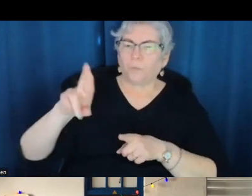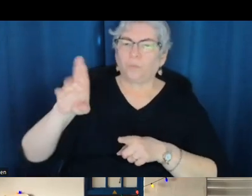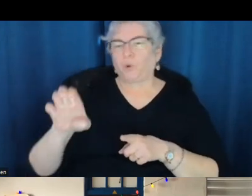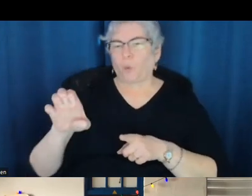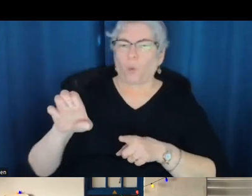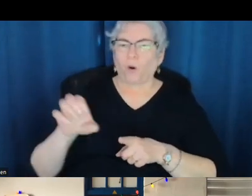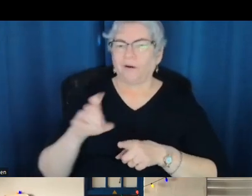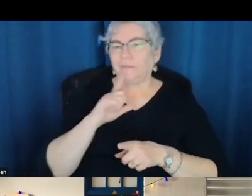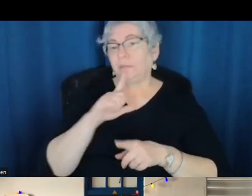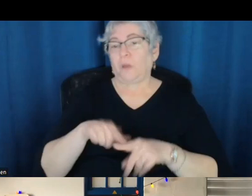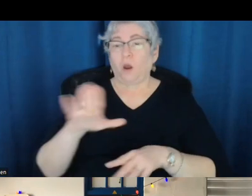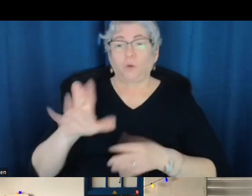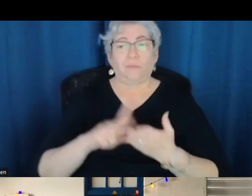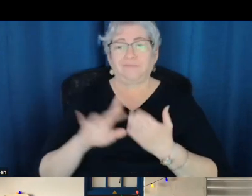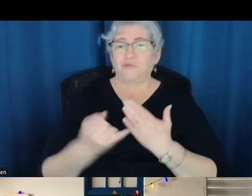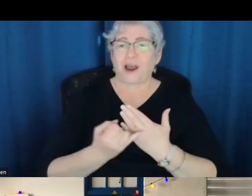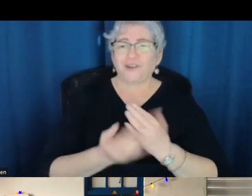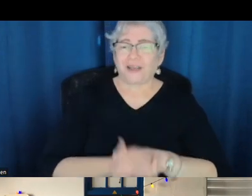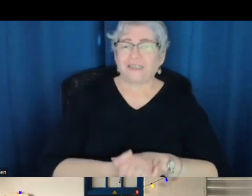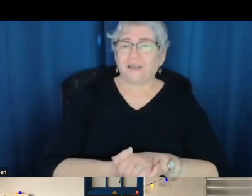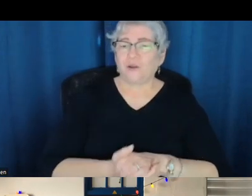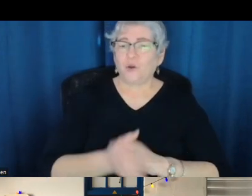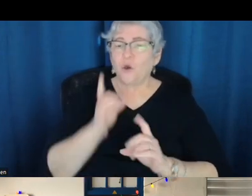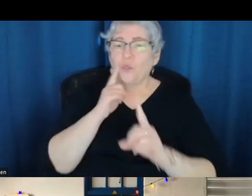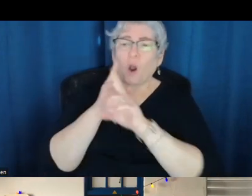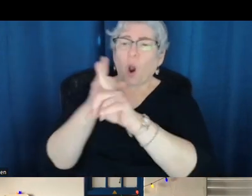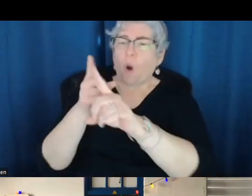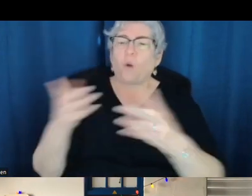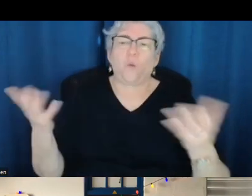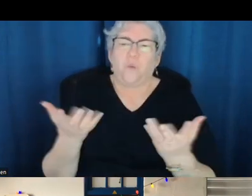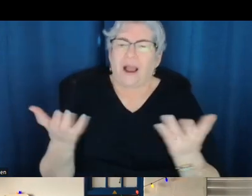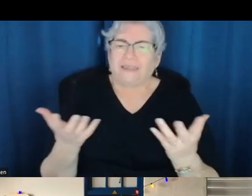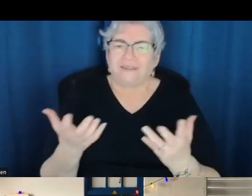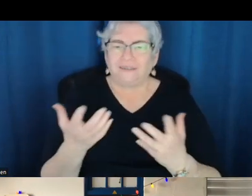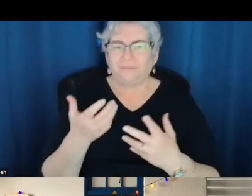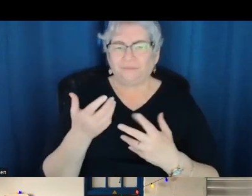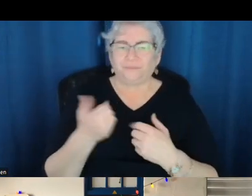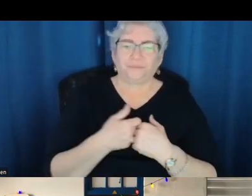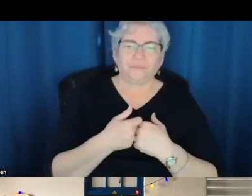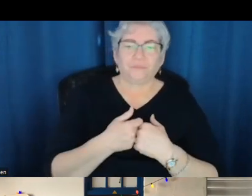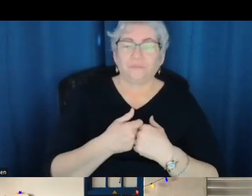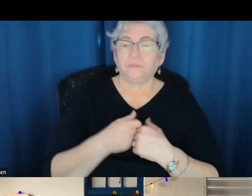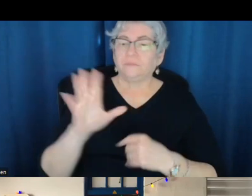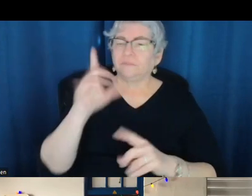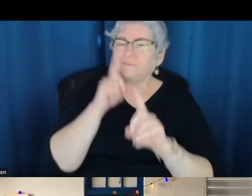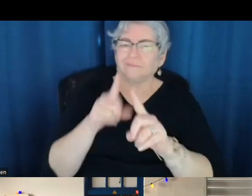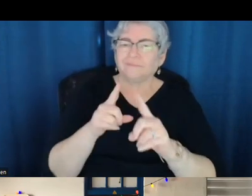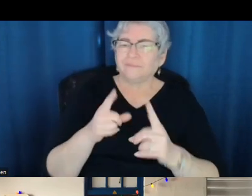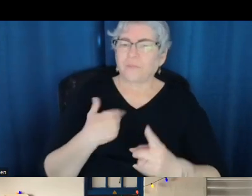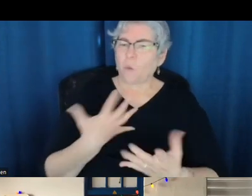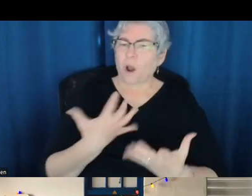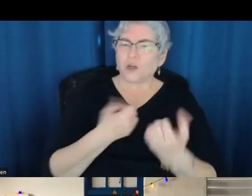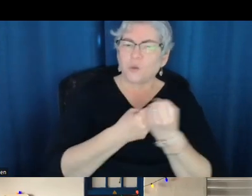depends on your project and the goals that you set for yourself, what you're trying to support